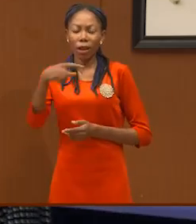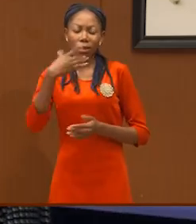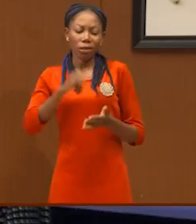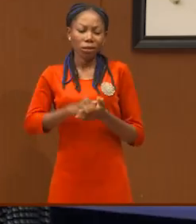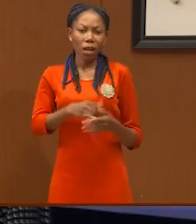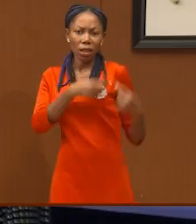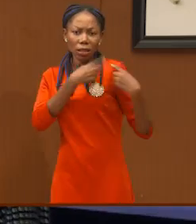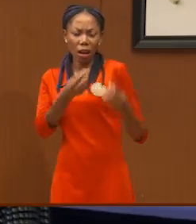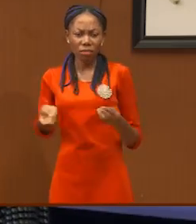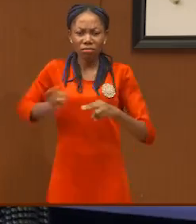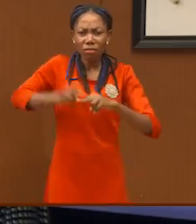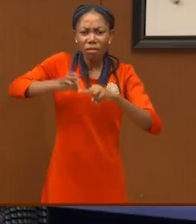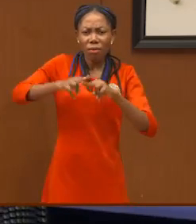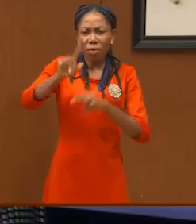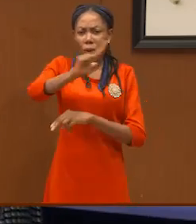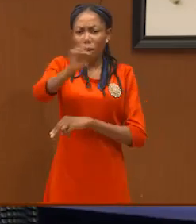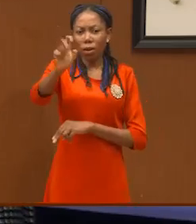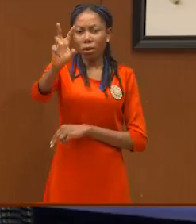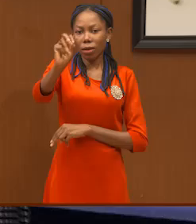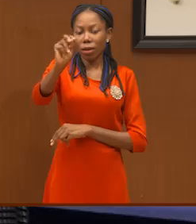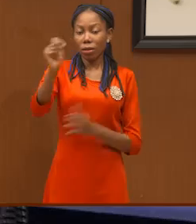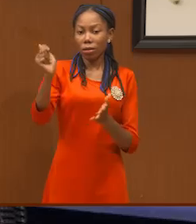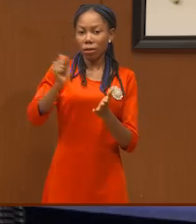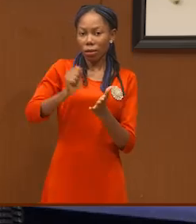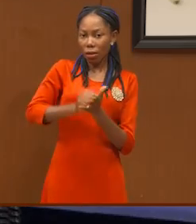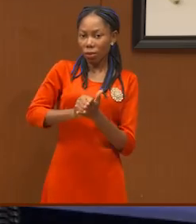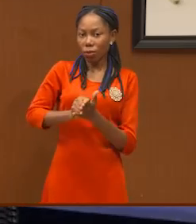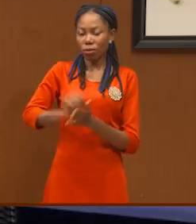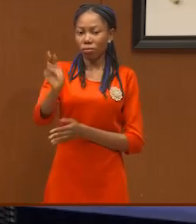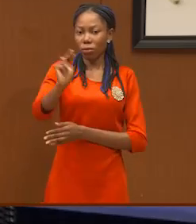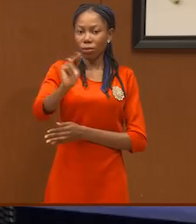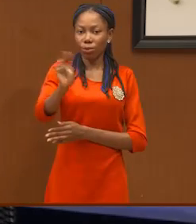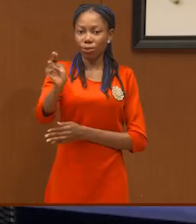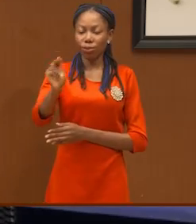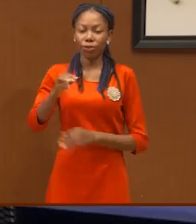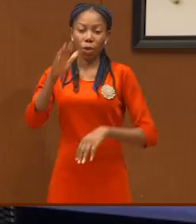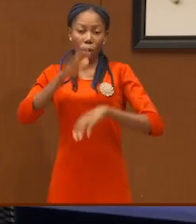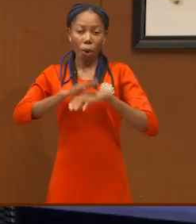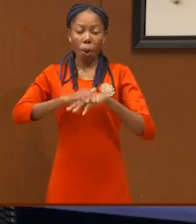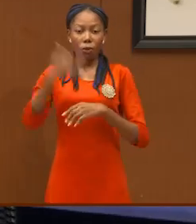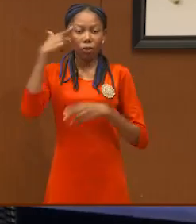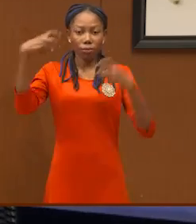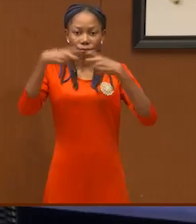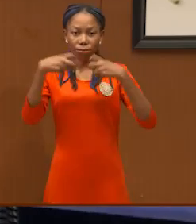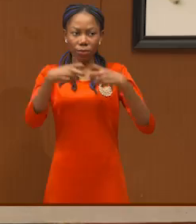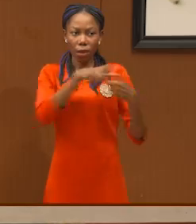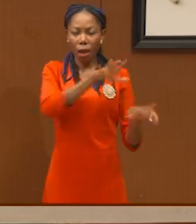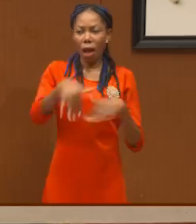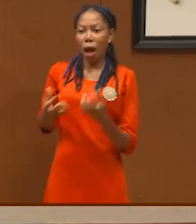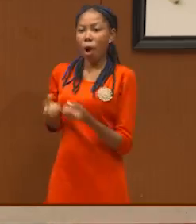around 130-something thousand naira on electricity bill. How much